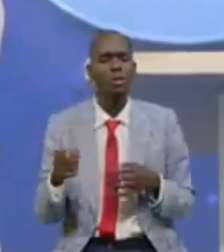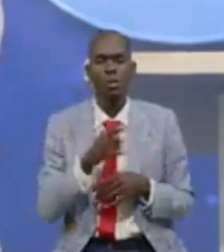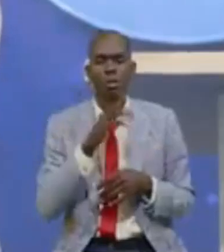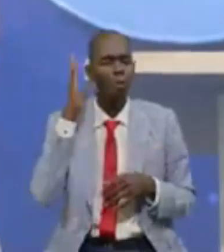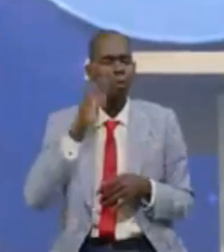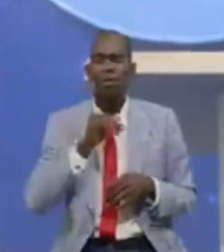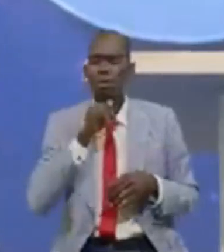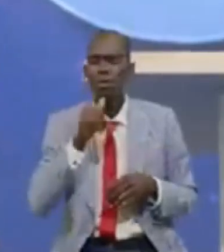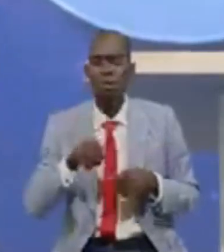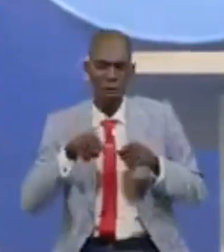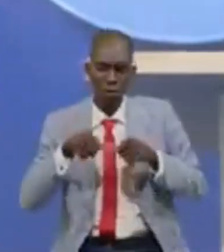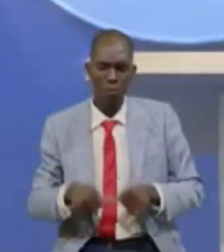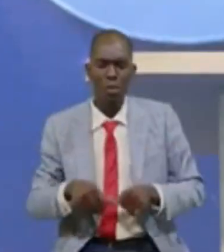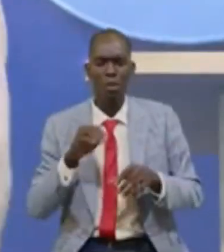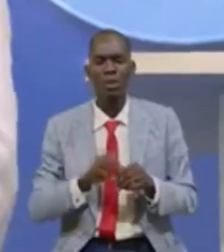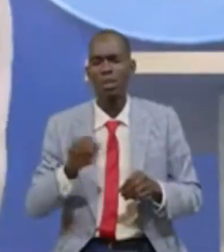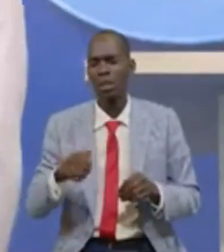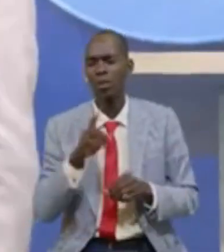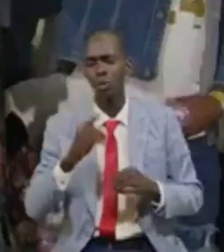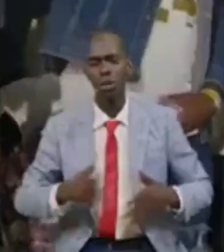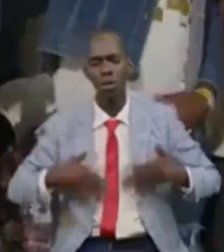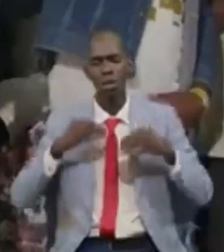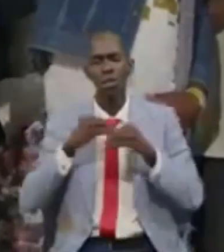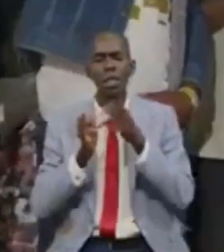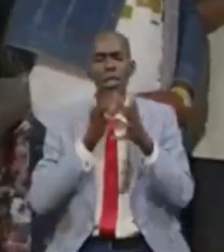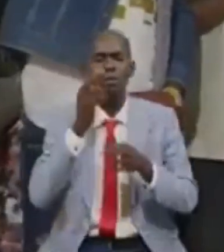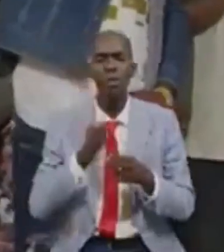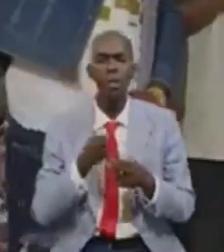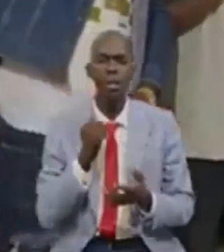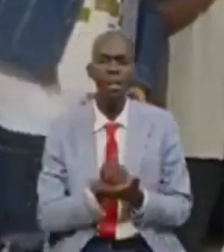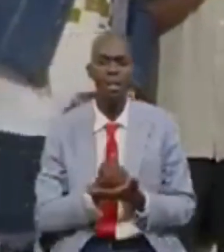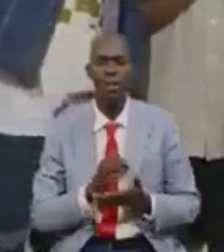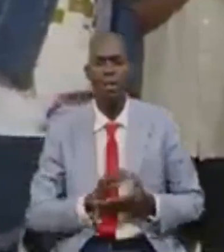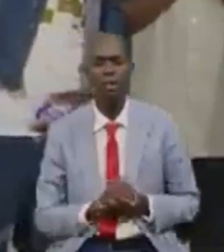remain in any life in Jesus' name.